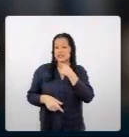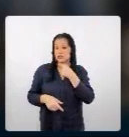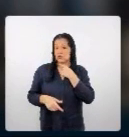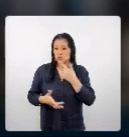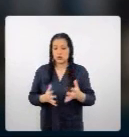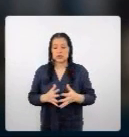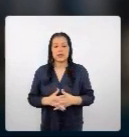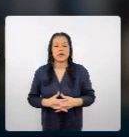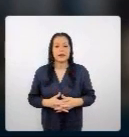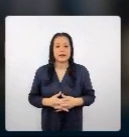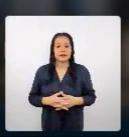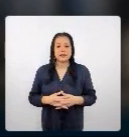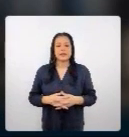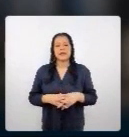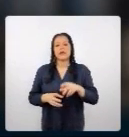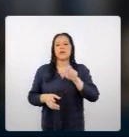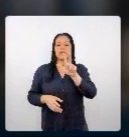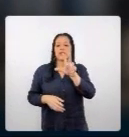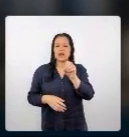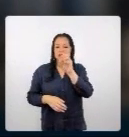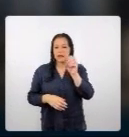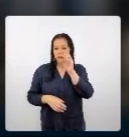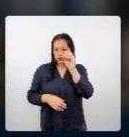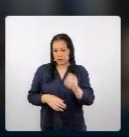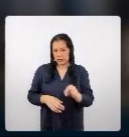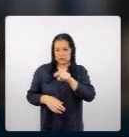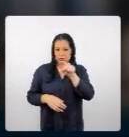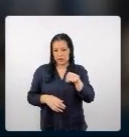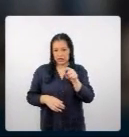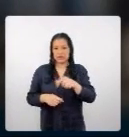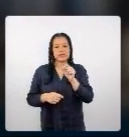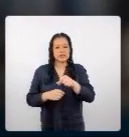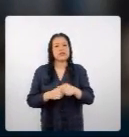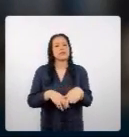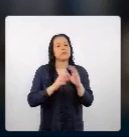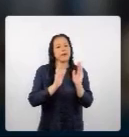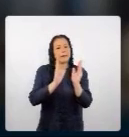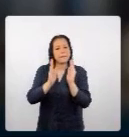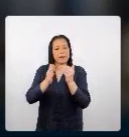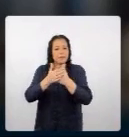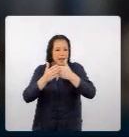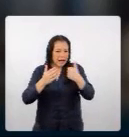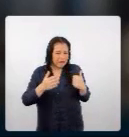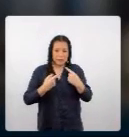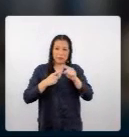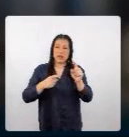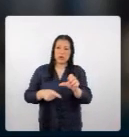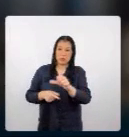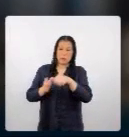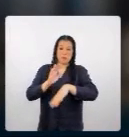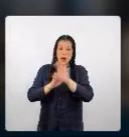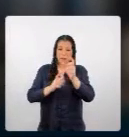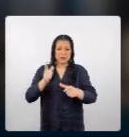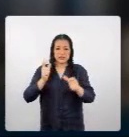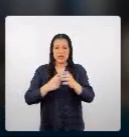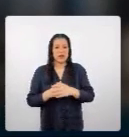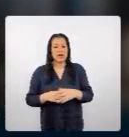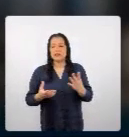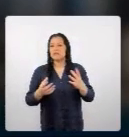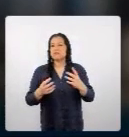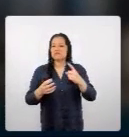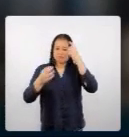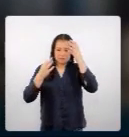30% of them really meticulously does that, but rest of them do not do much of